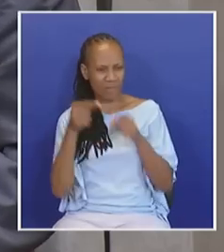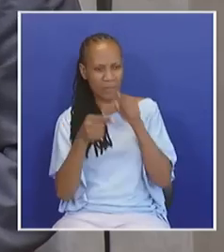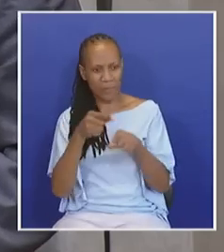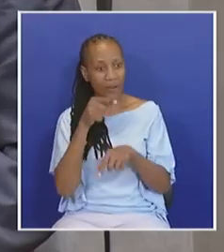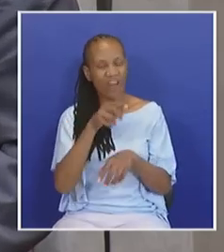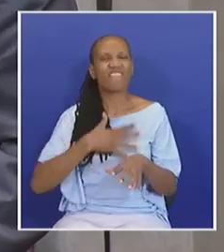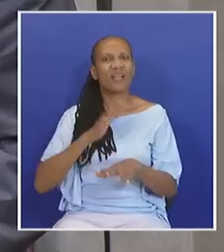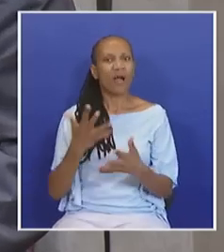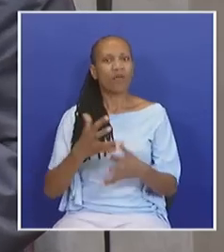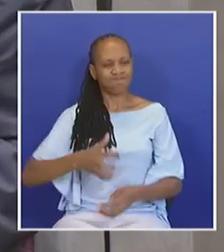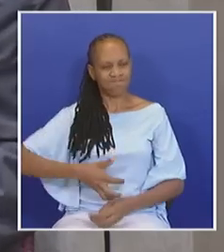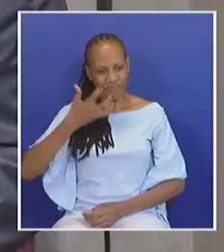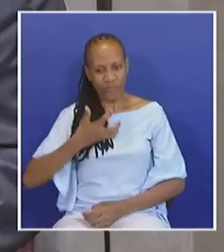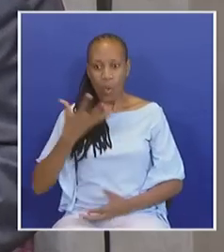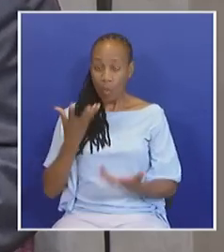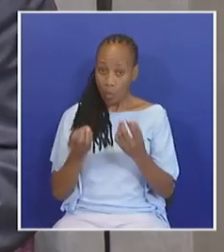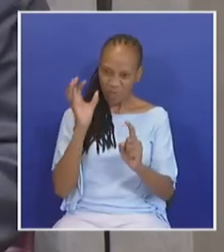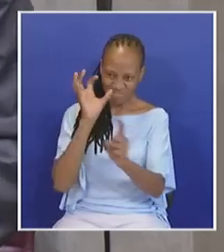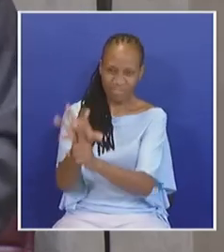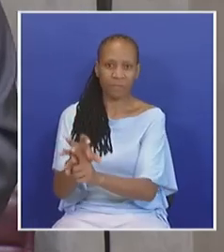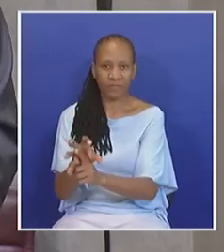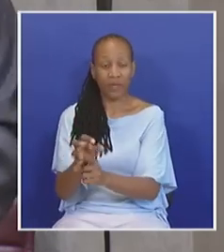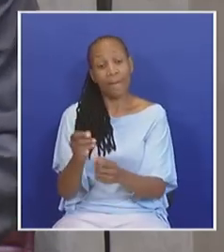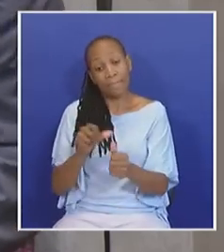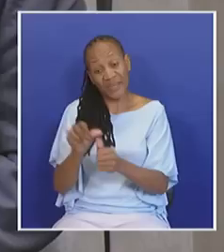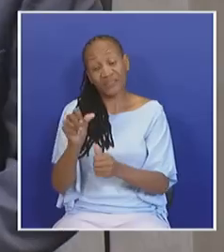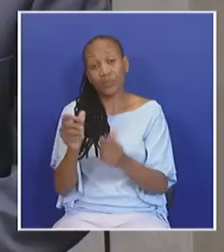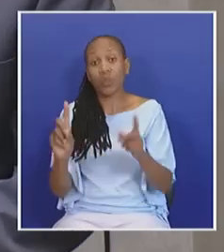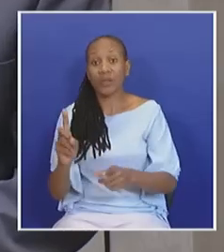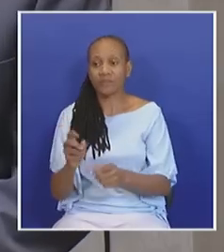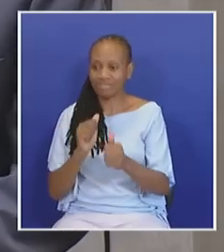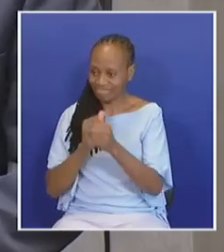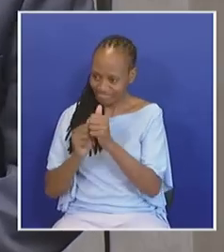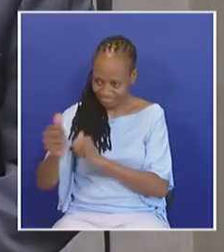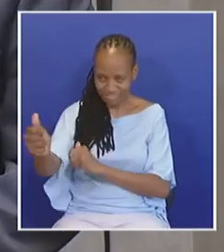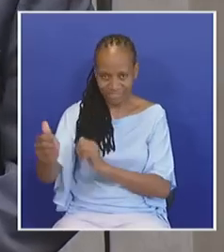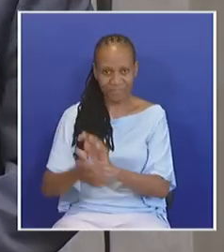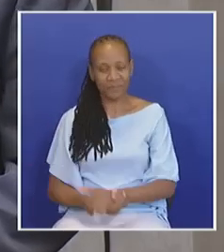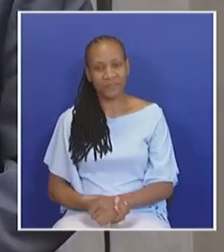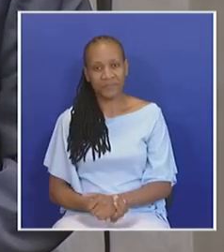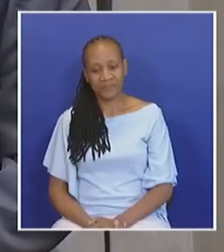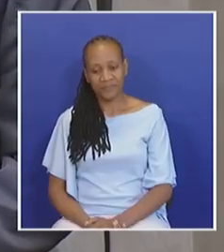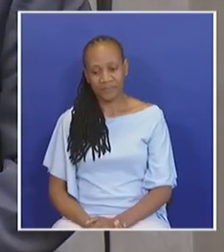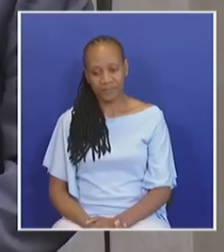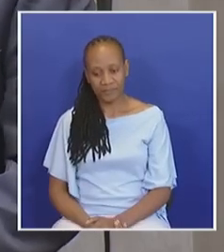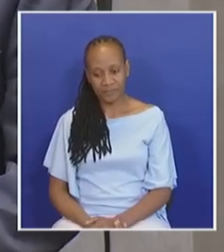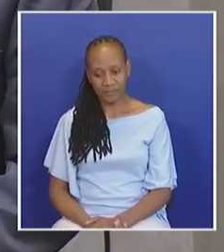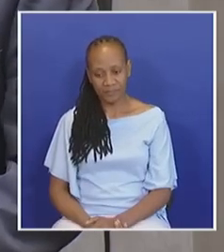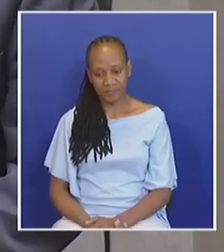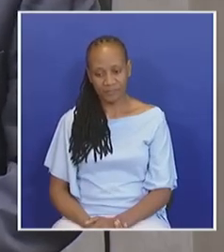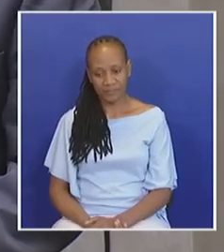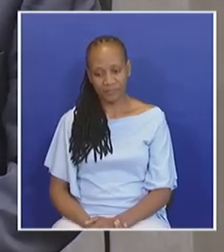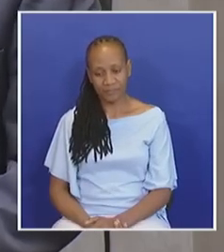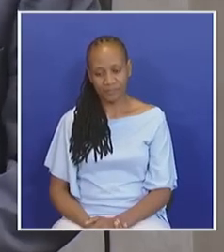tšhaba. The other inherent human nature is to fit in or to blend into the